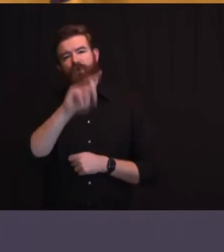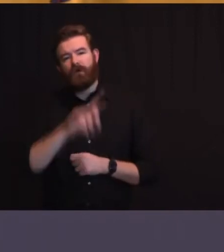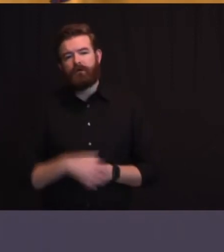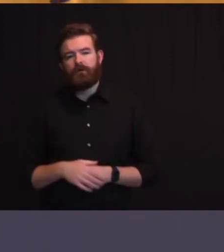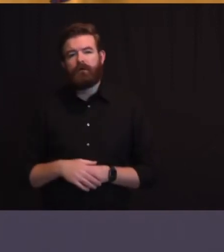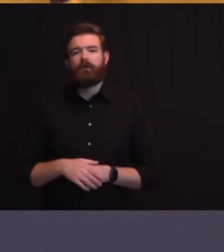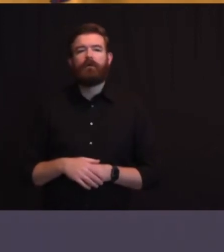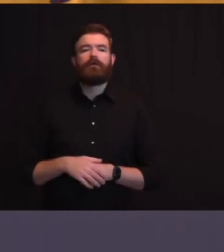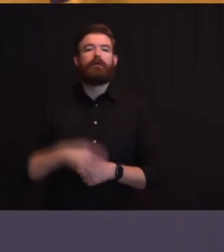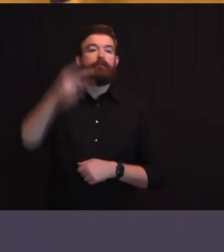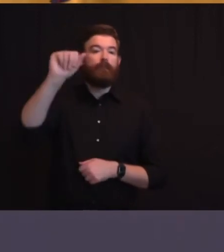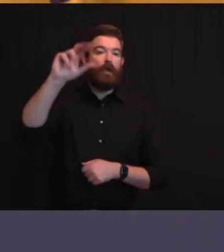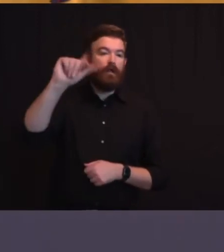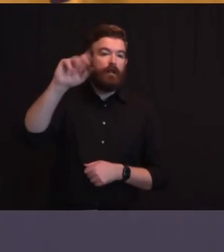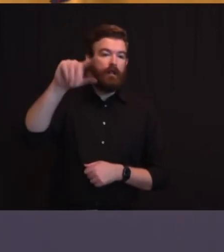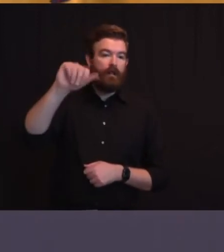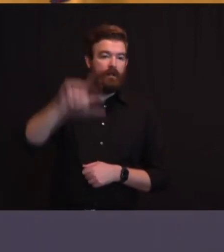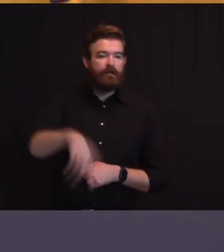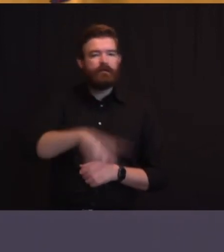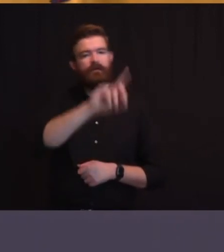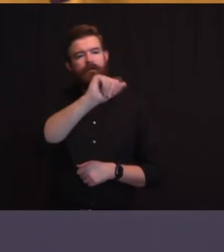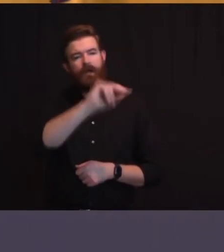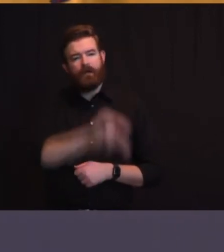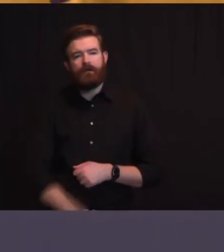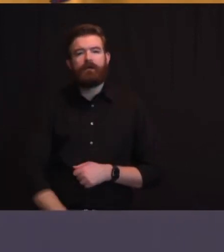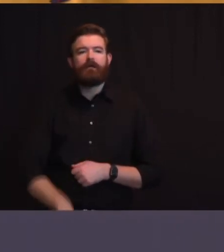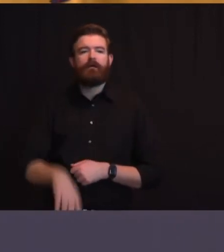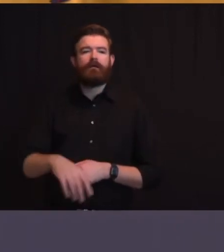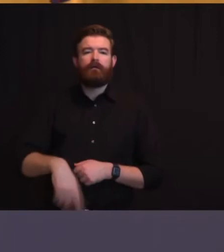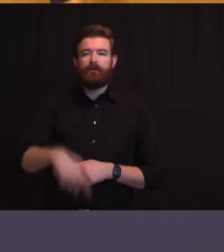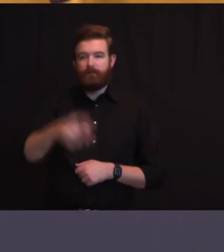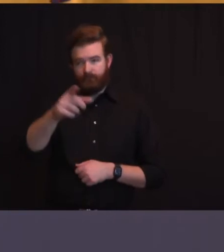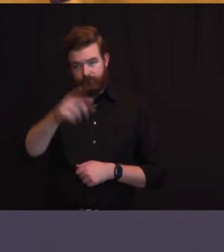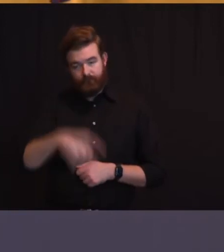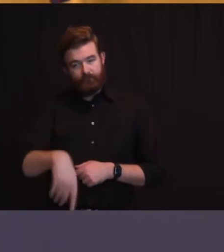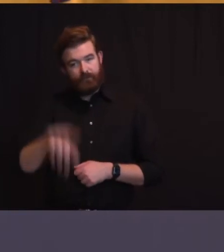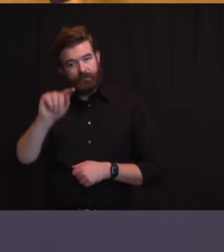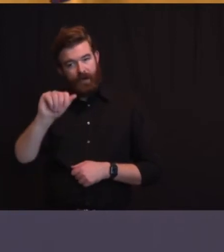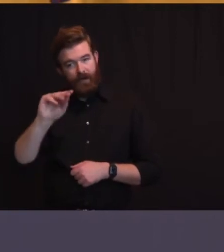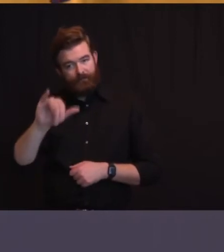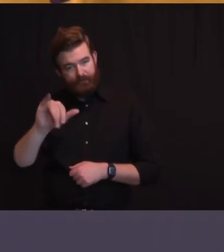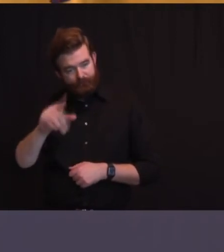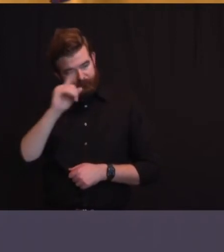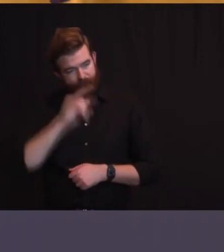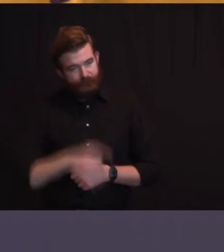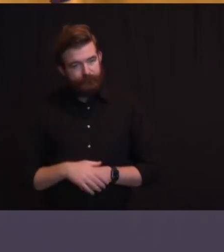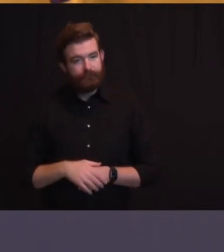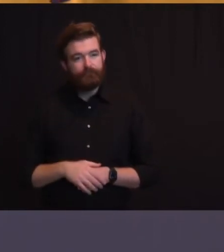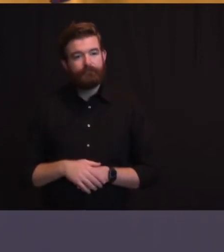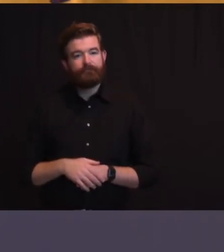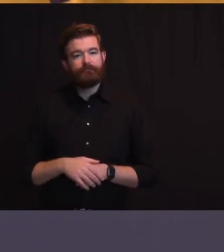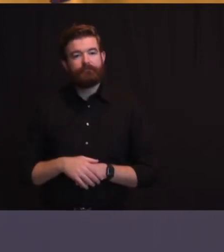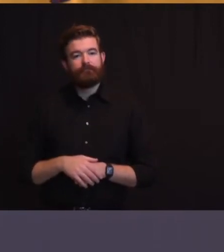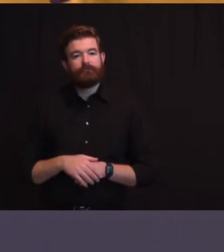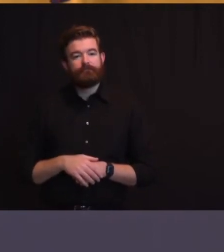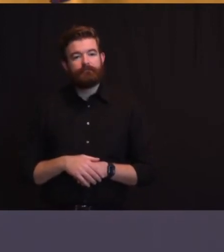again, Tammy Murphy, thank you. Paramel. Virtual, not Paramount, virtual this weekend, Saturday and